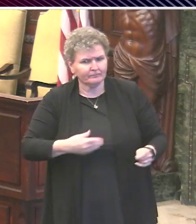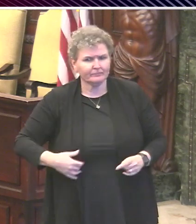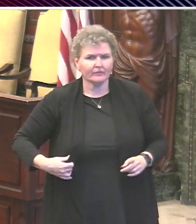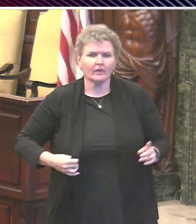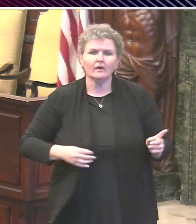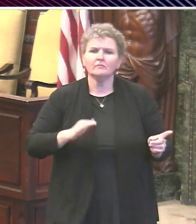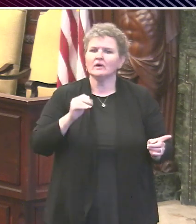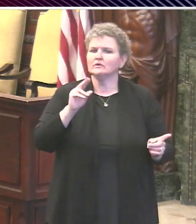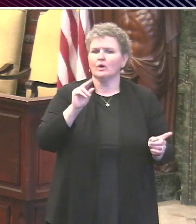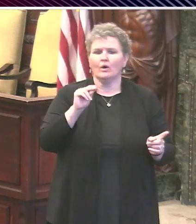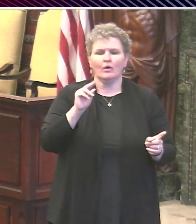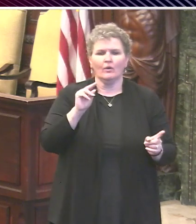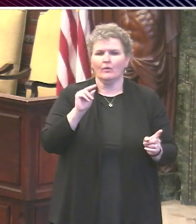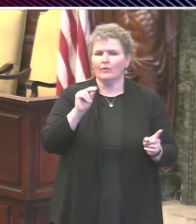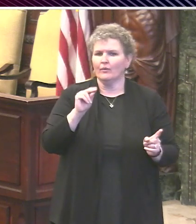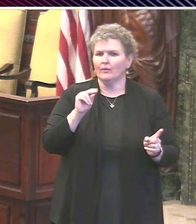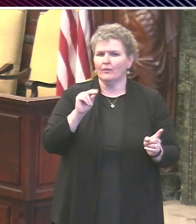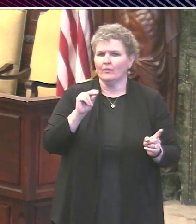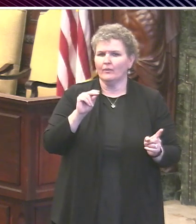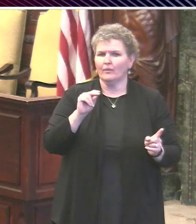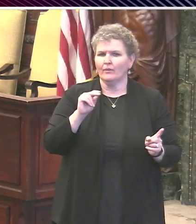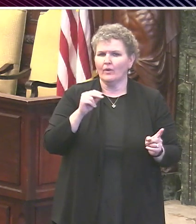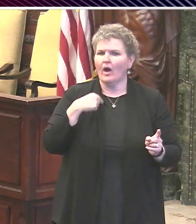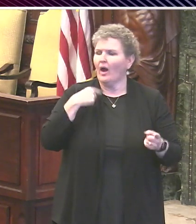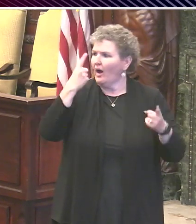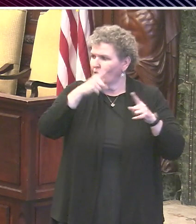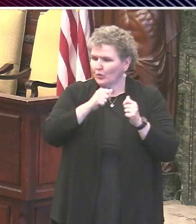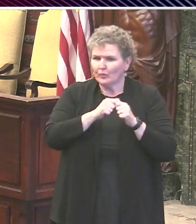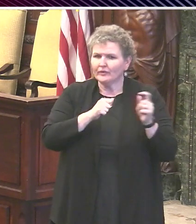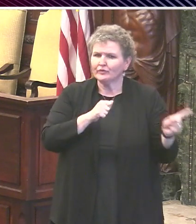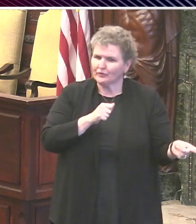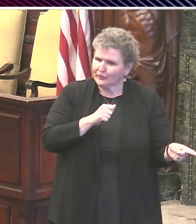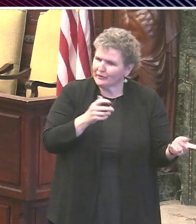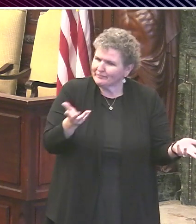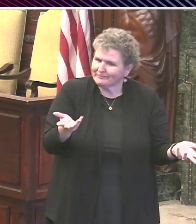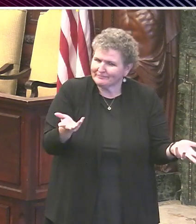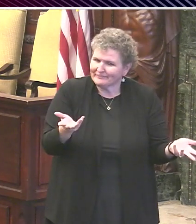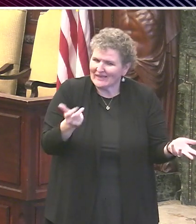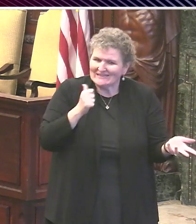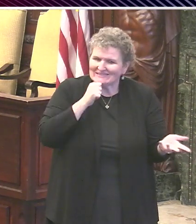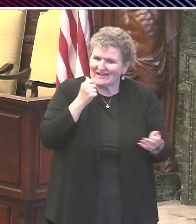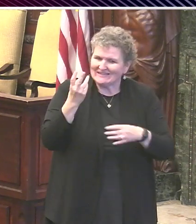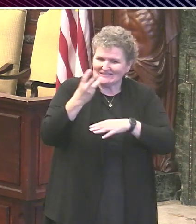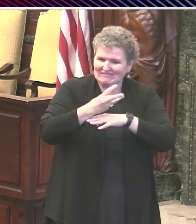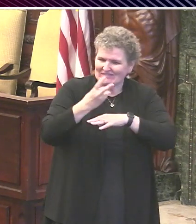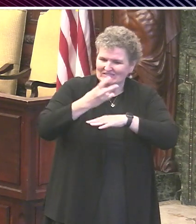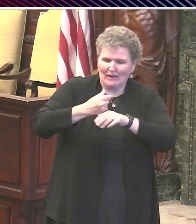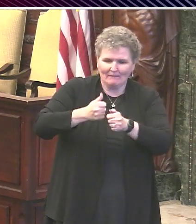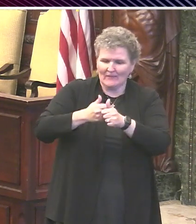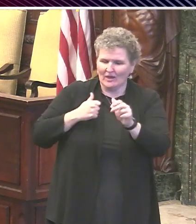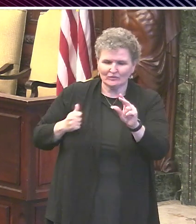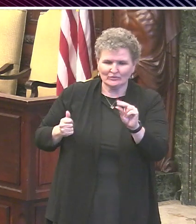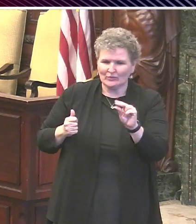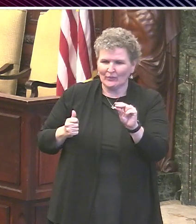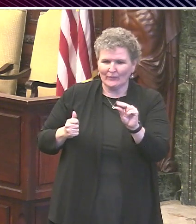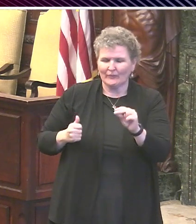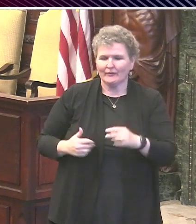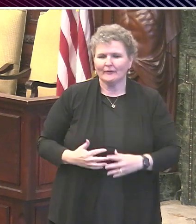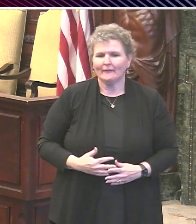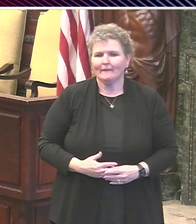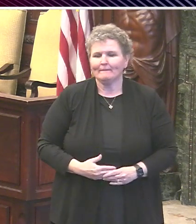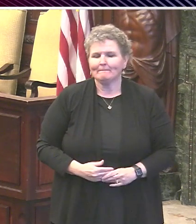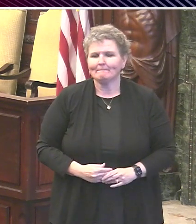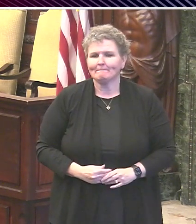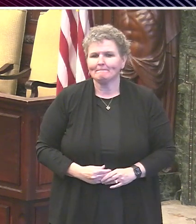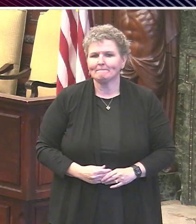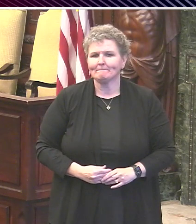and I don't have much to add from the mayor. I don't believe we are 6 or 7 days behind. We have certainly begun to